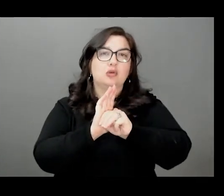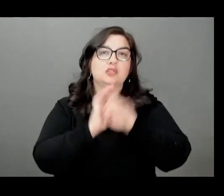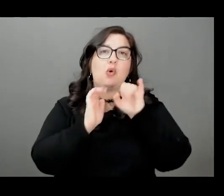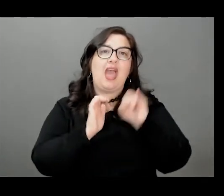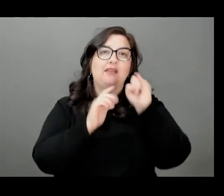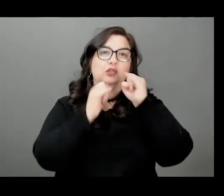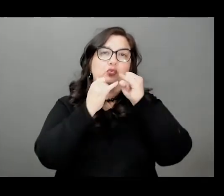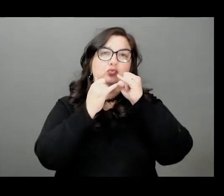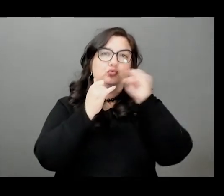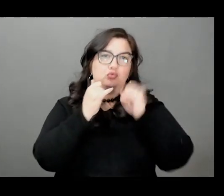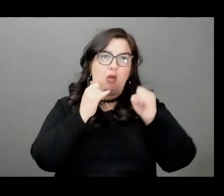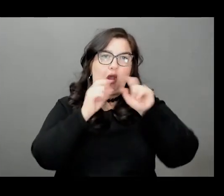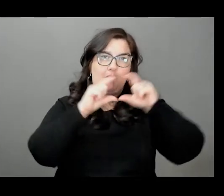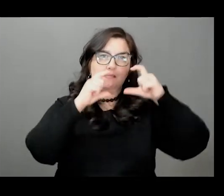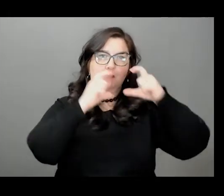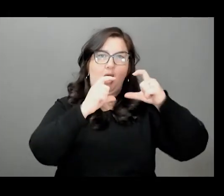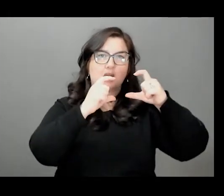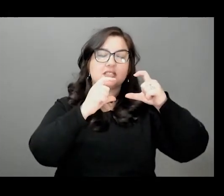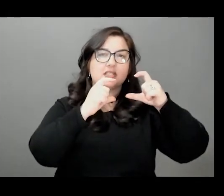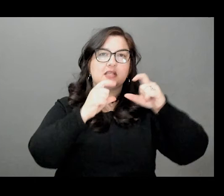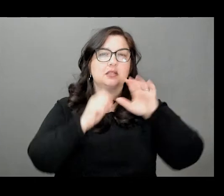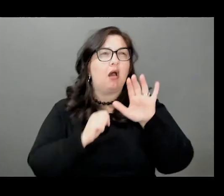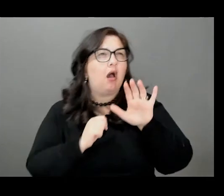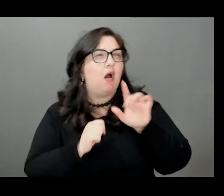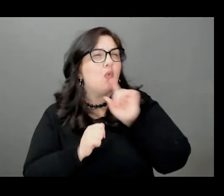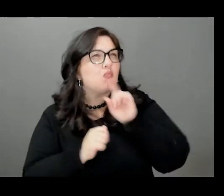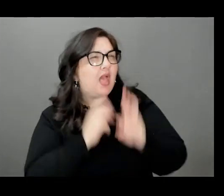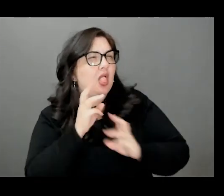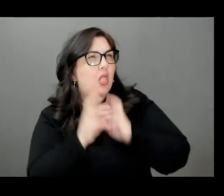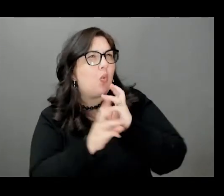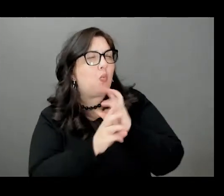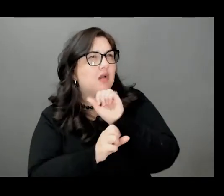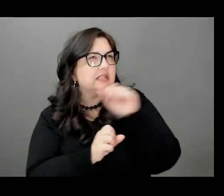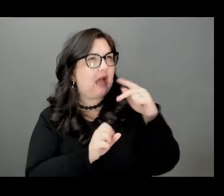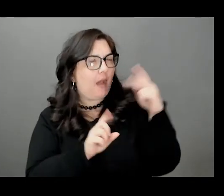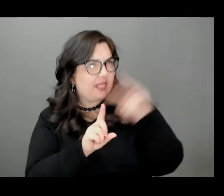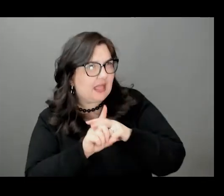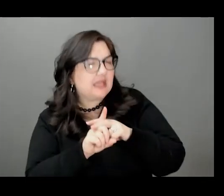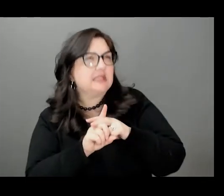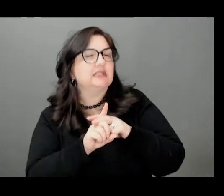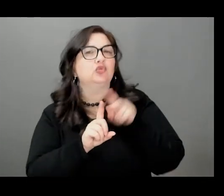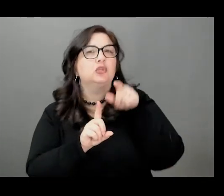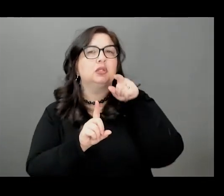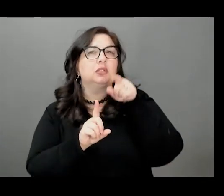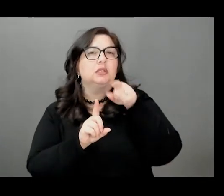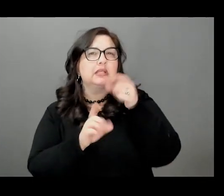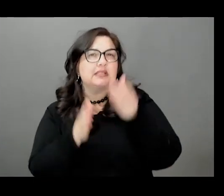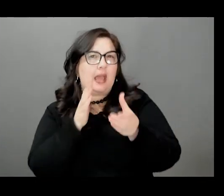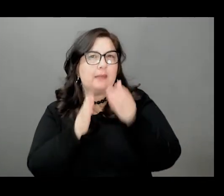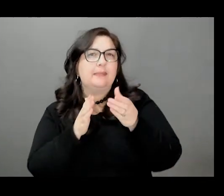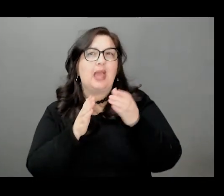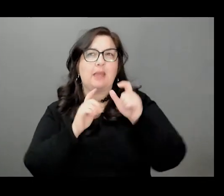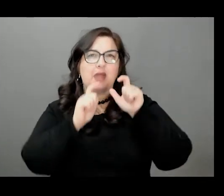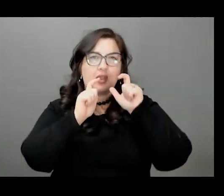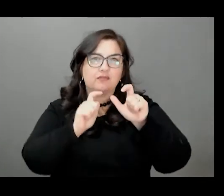train an object detection model. So that's what I'm Yeah. going to do. So this for an real example world is like,